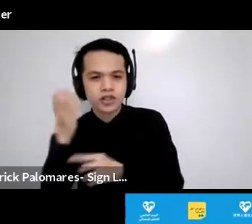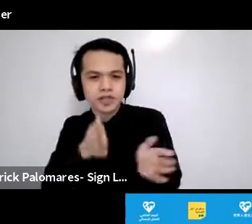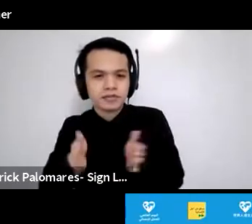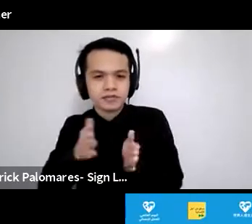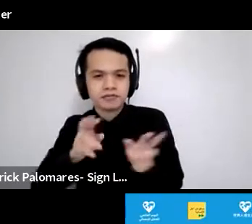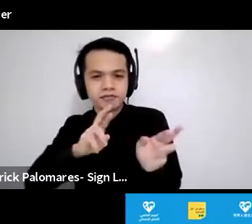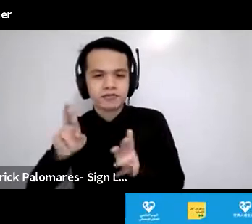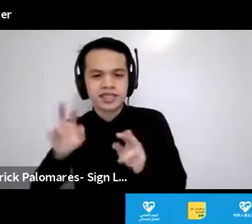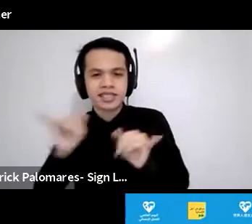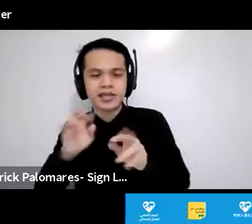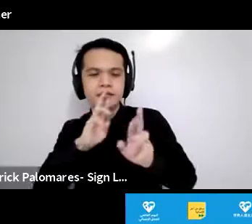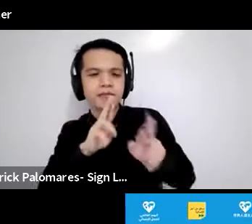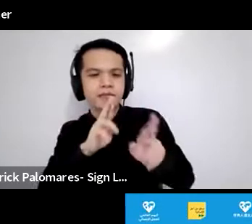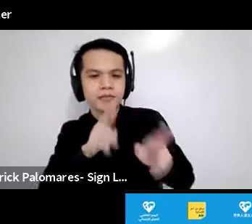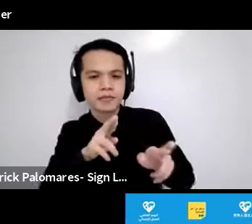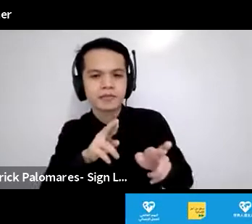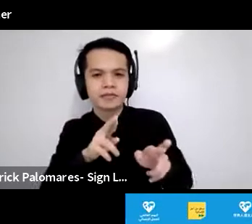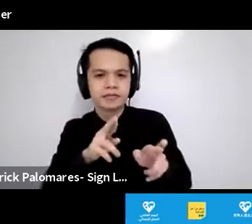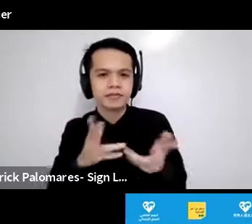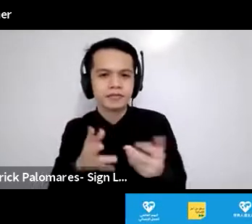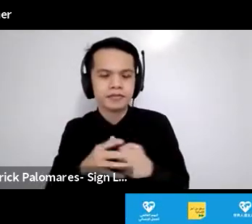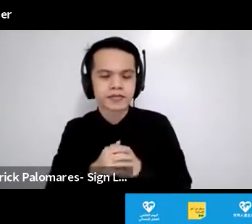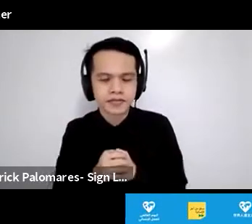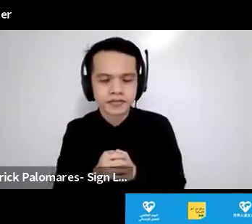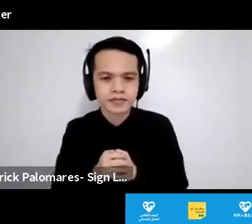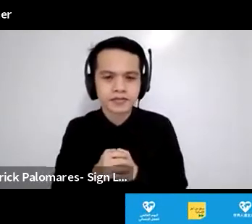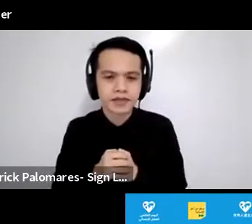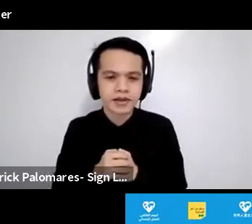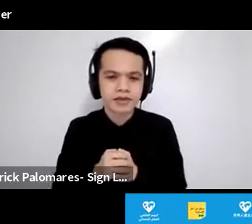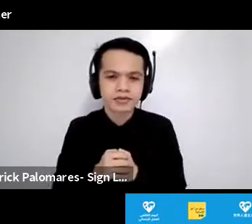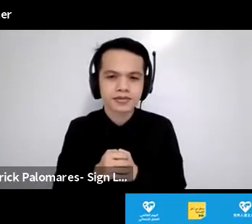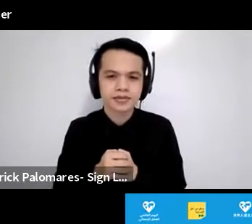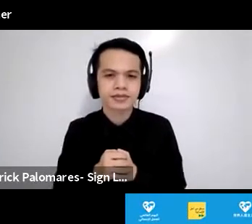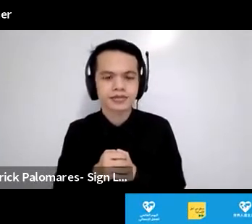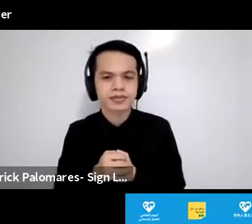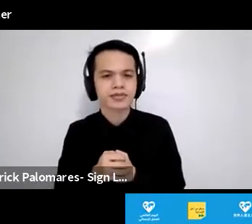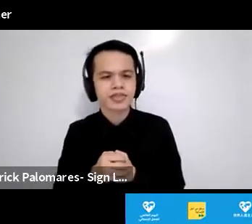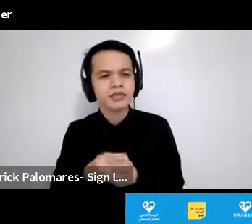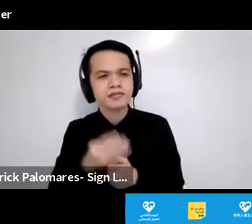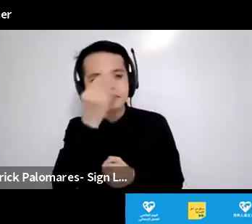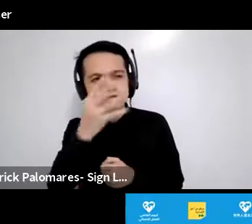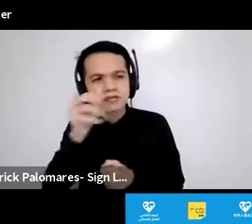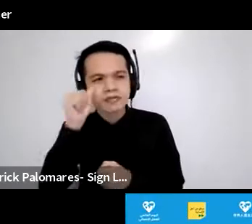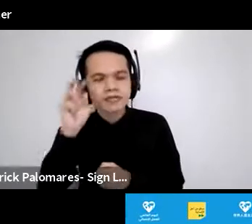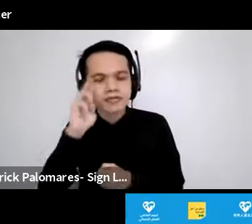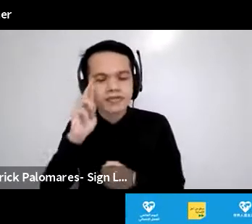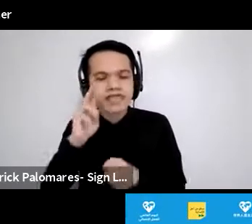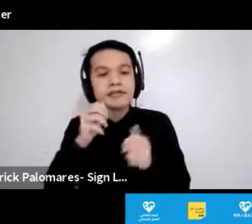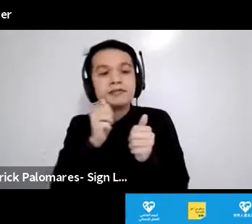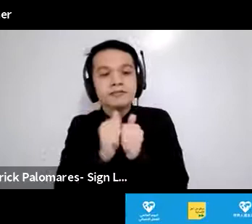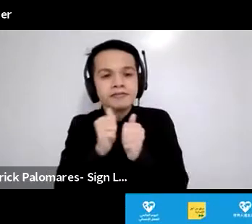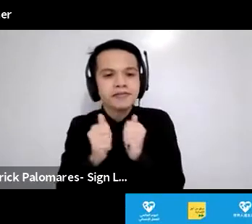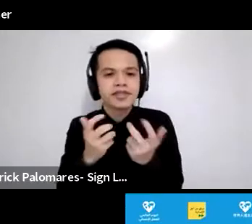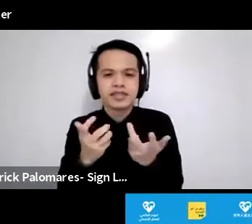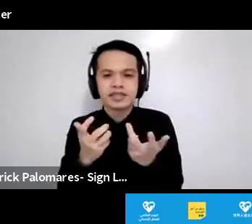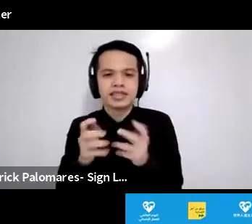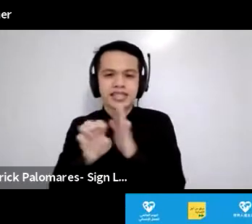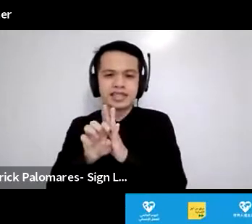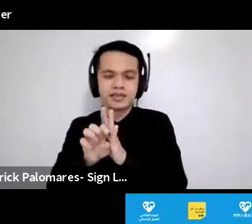and response at the same time. So, Atom, this means that when